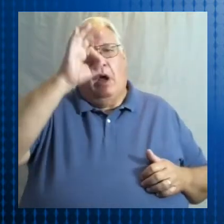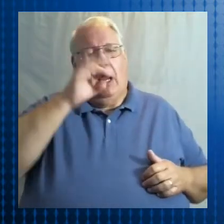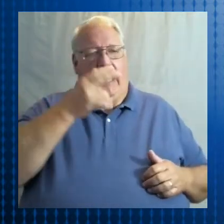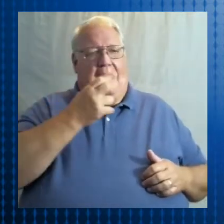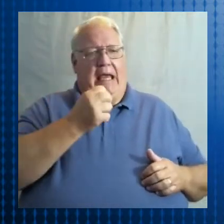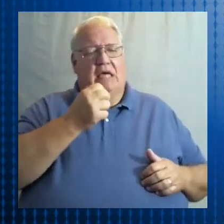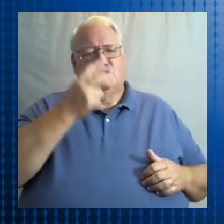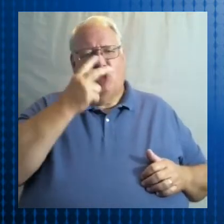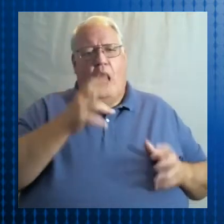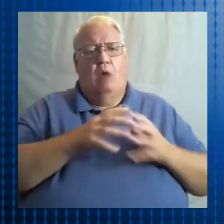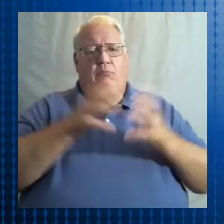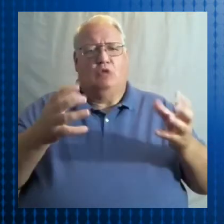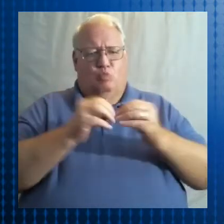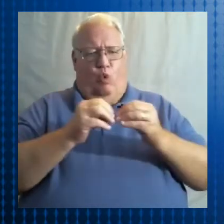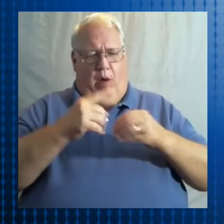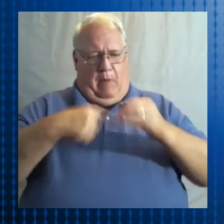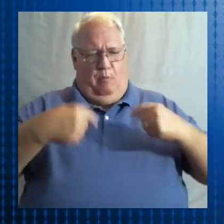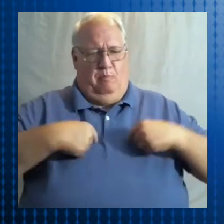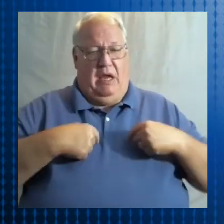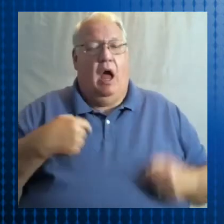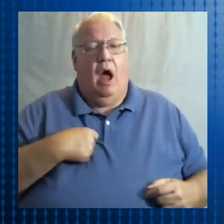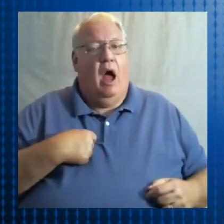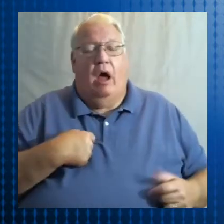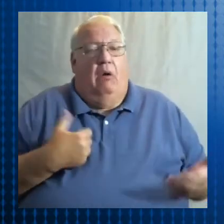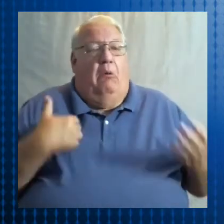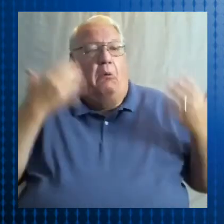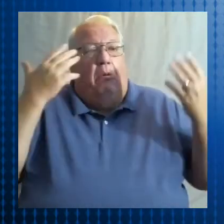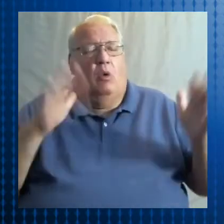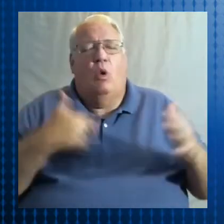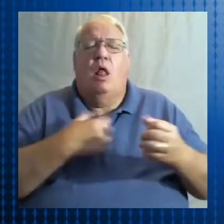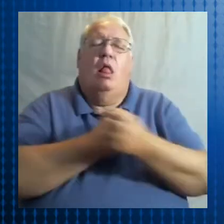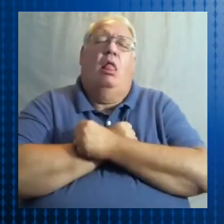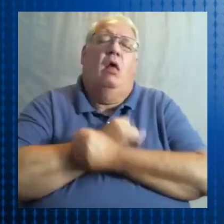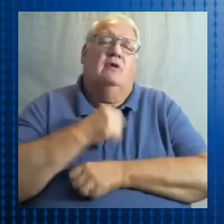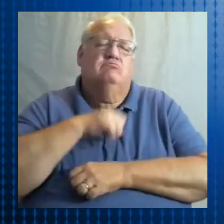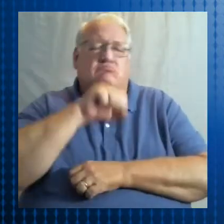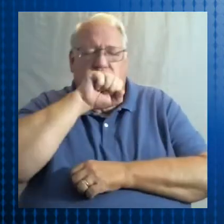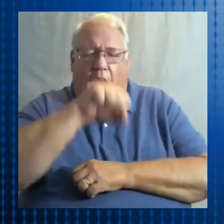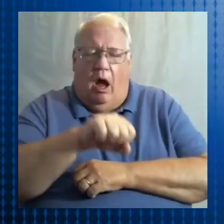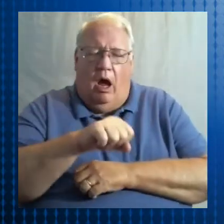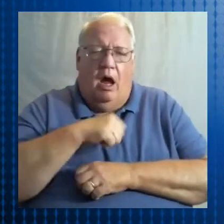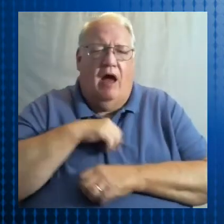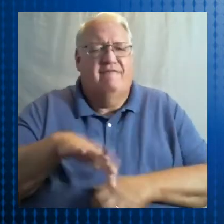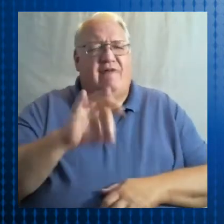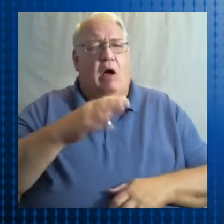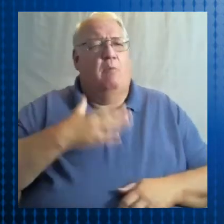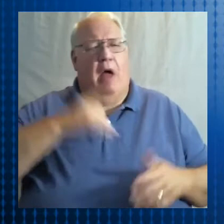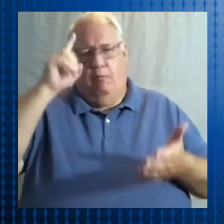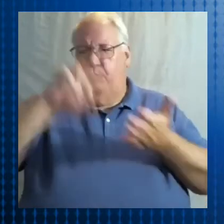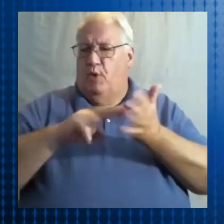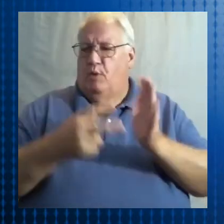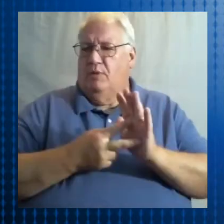saw in myself, and I loved it. I absolutely loved it. I found my purpose and my meaning in life